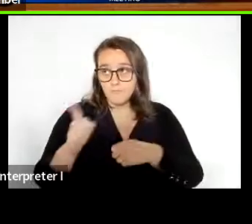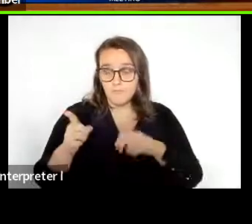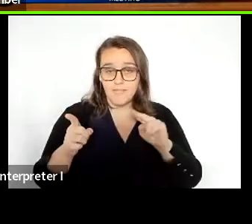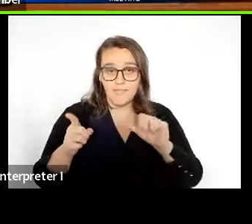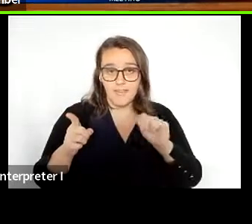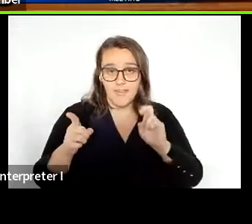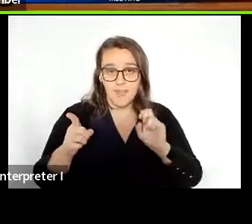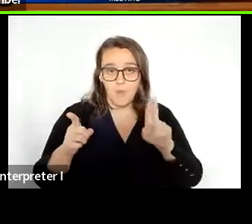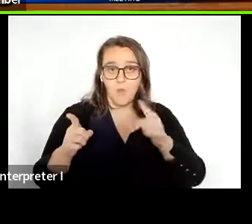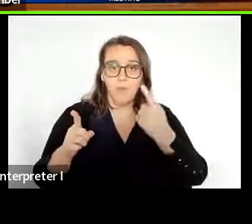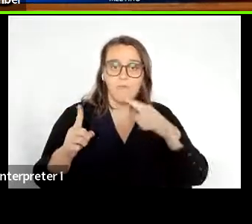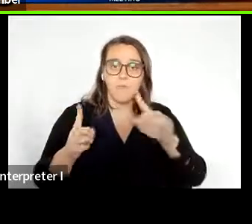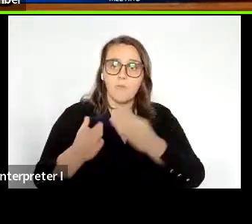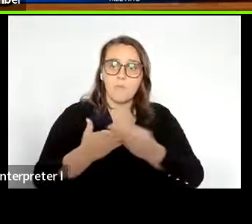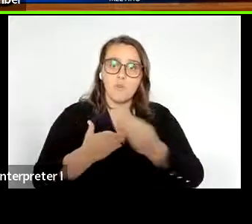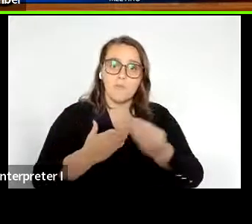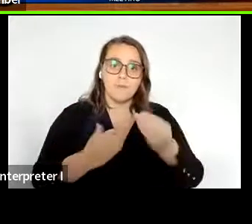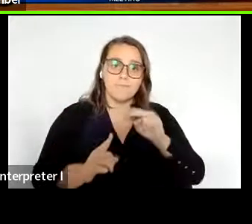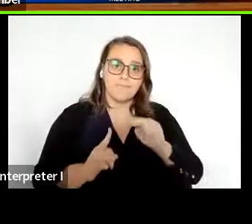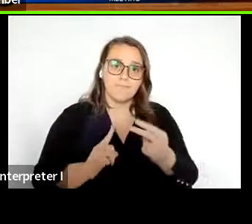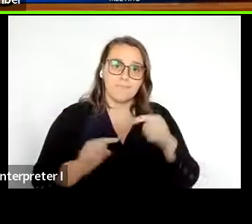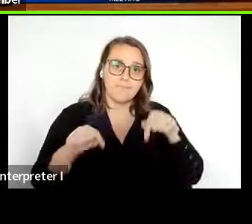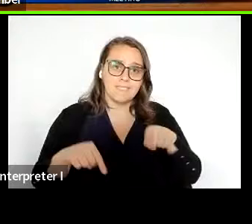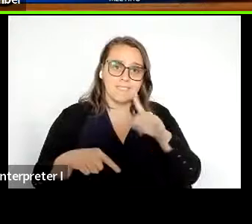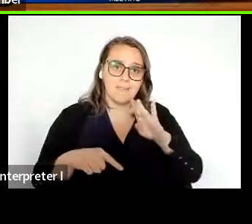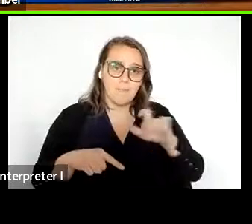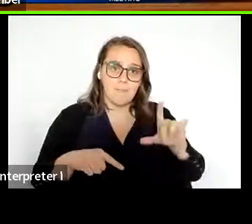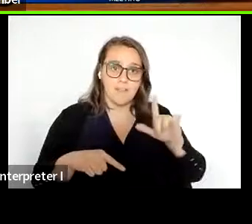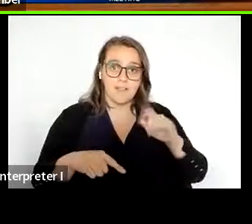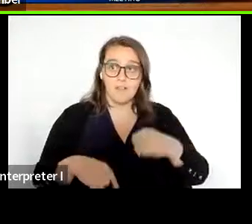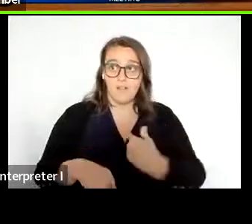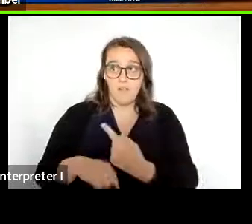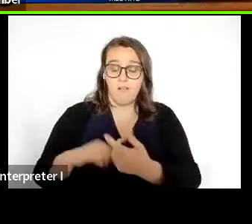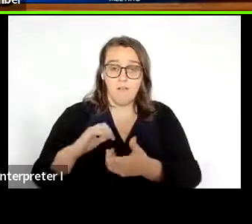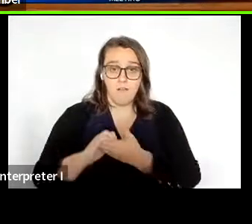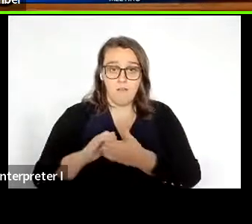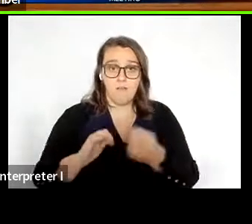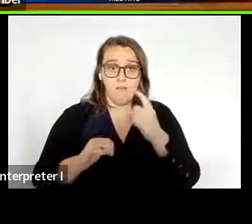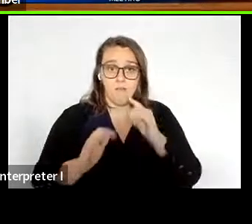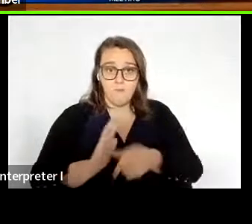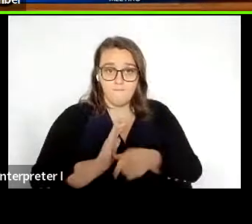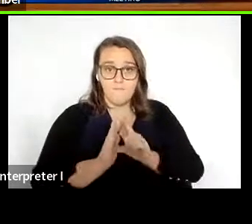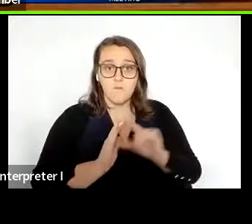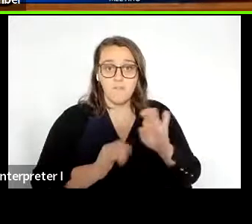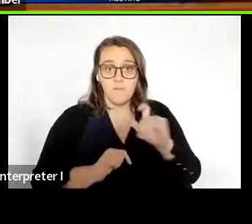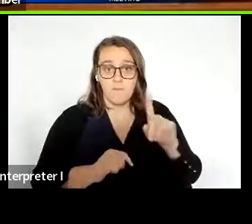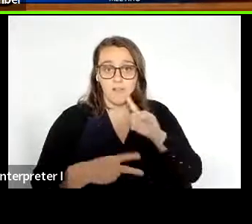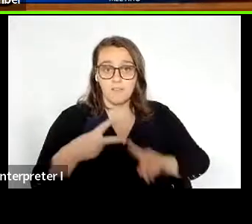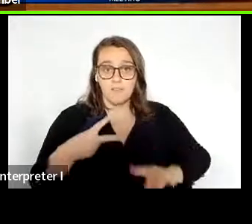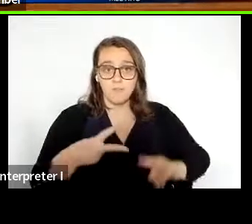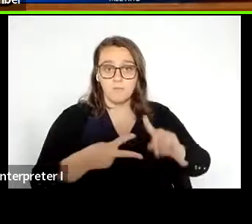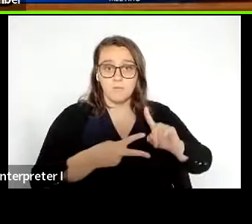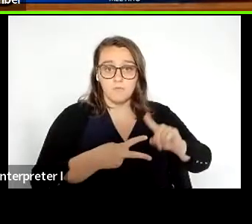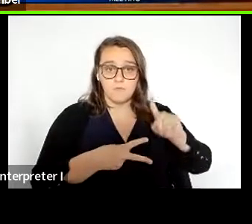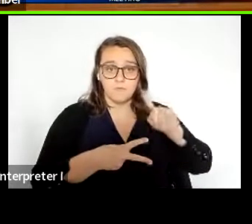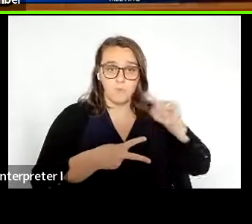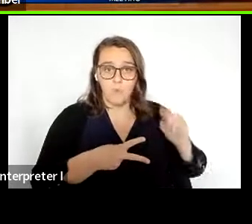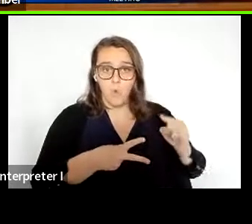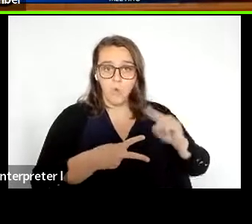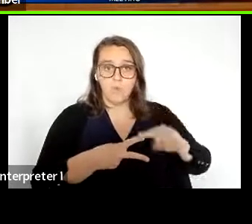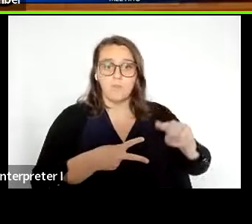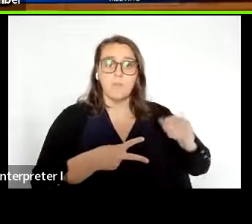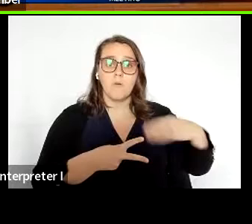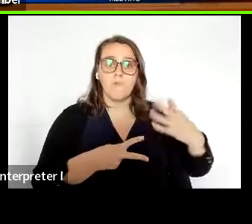to the procurement aspects of this bill. Our joint review of this bill had two goals. First, we want to provide the level of